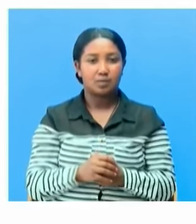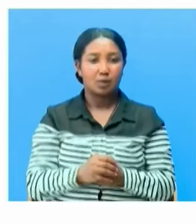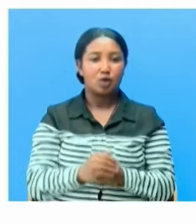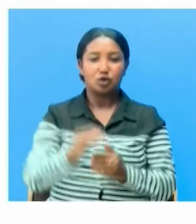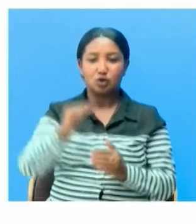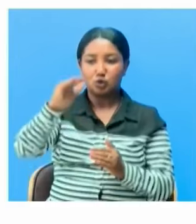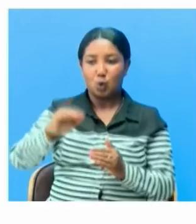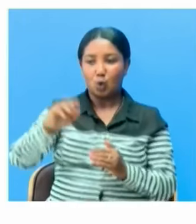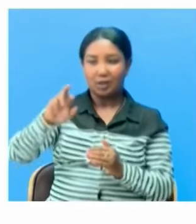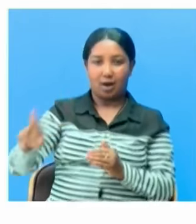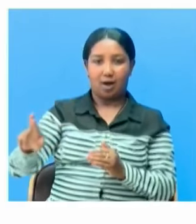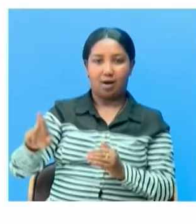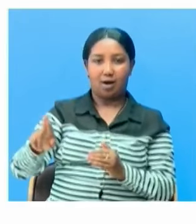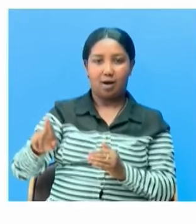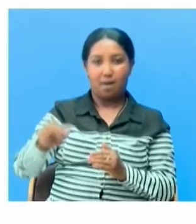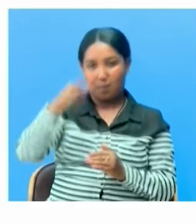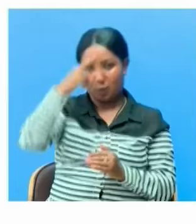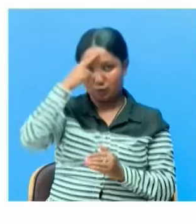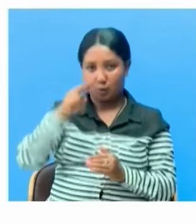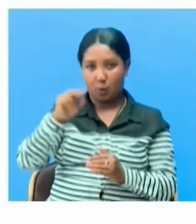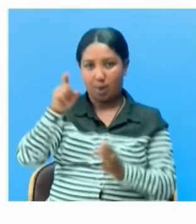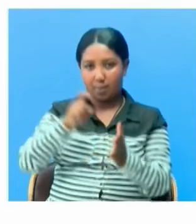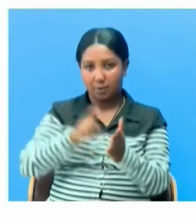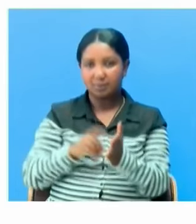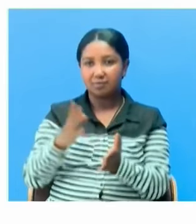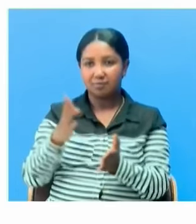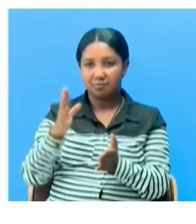shorter because she is